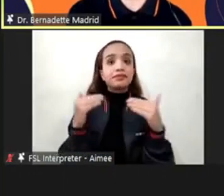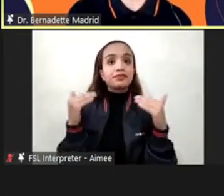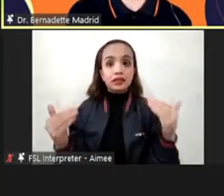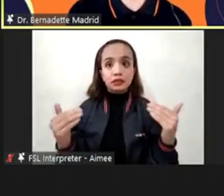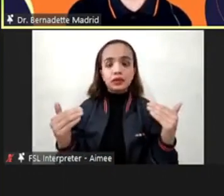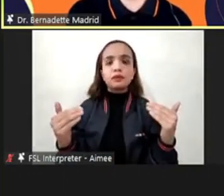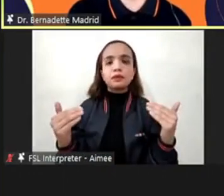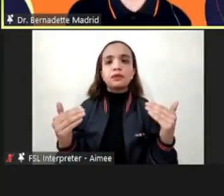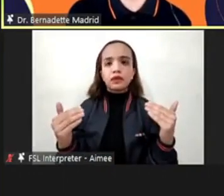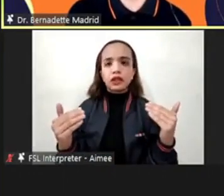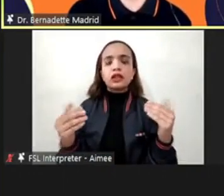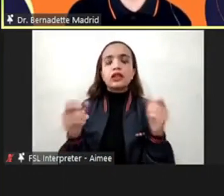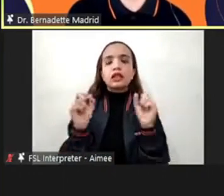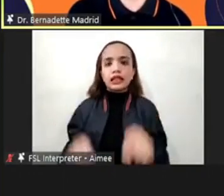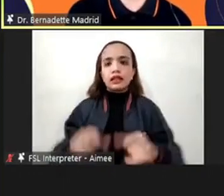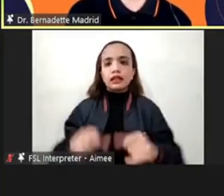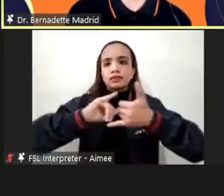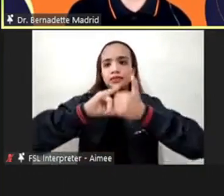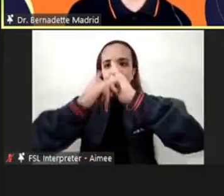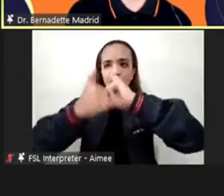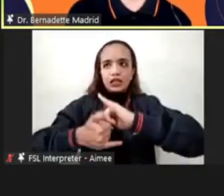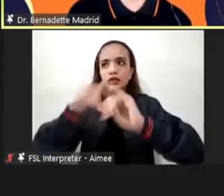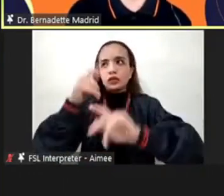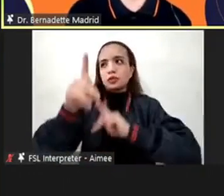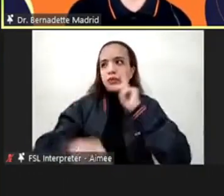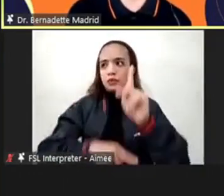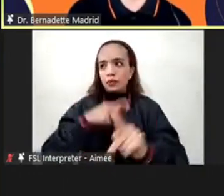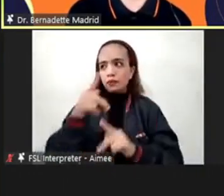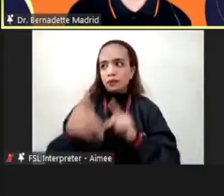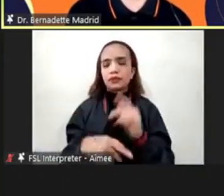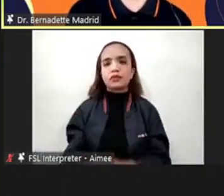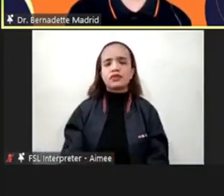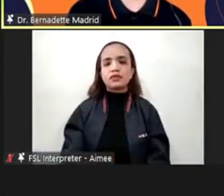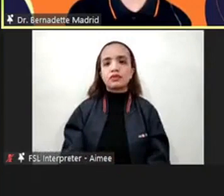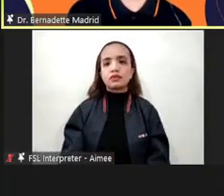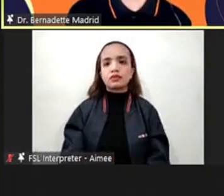turbulence, nakaka-adjust yung mga tao and how they do things.